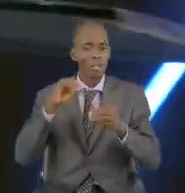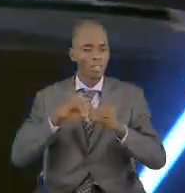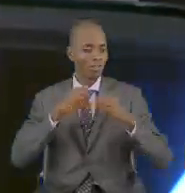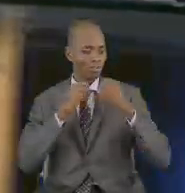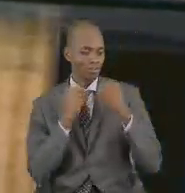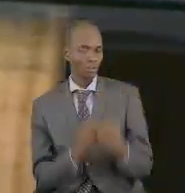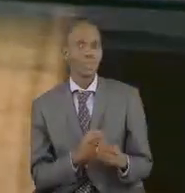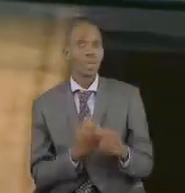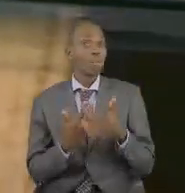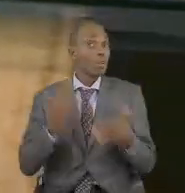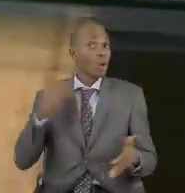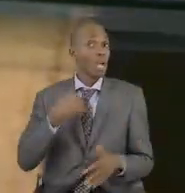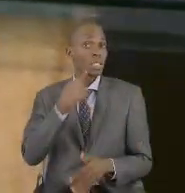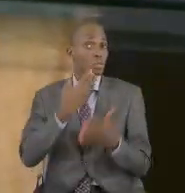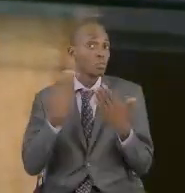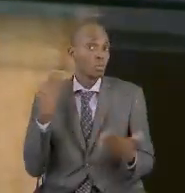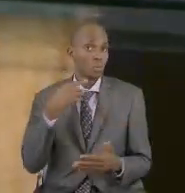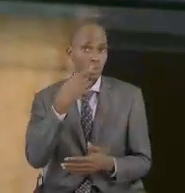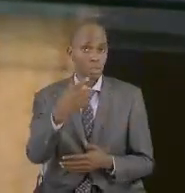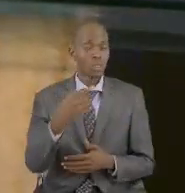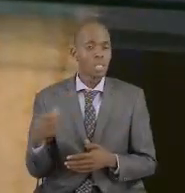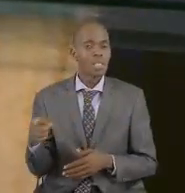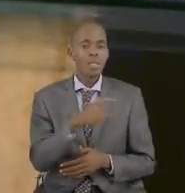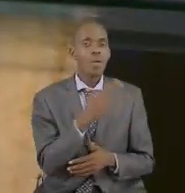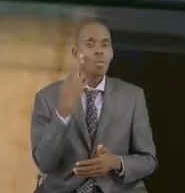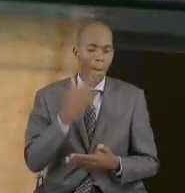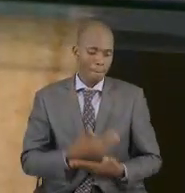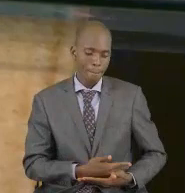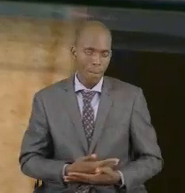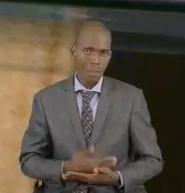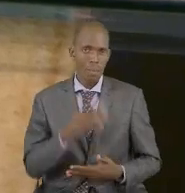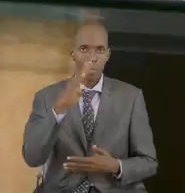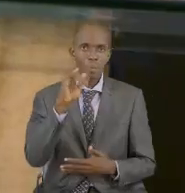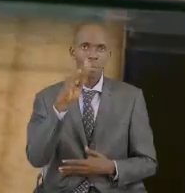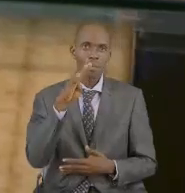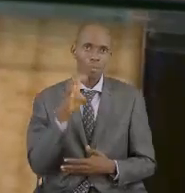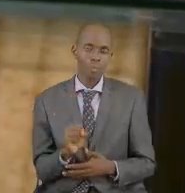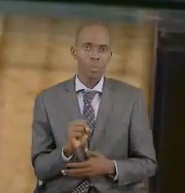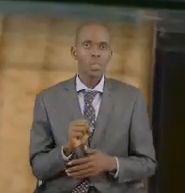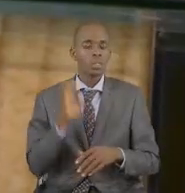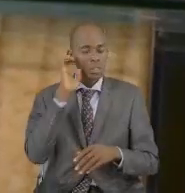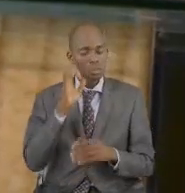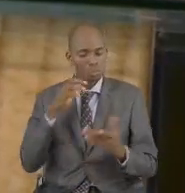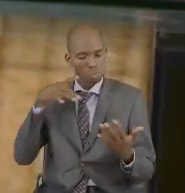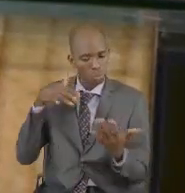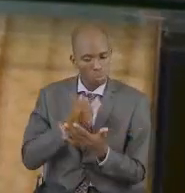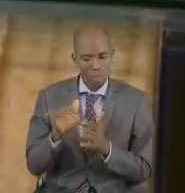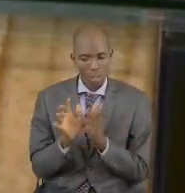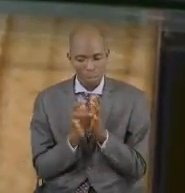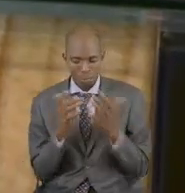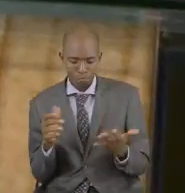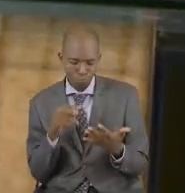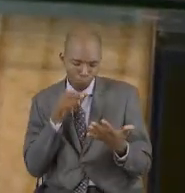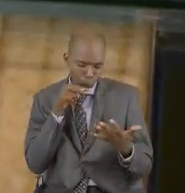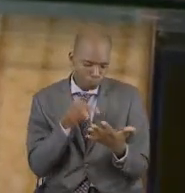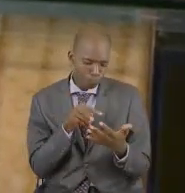in Christ. And then he was praying. He was studying the scriptures. He was looking at everything he